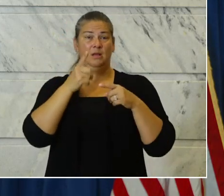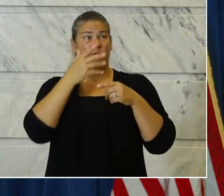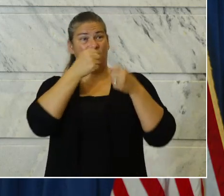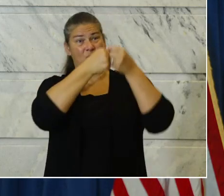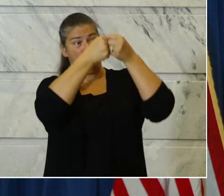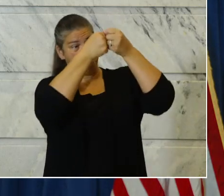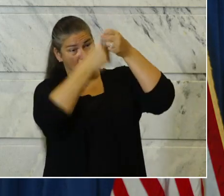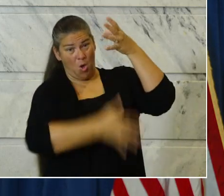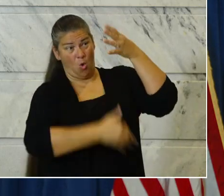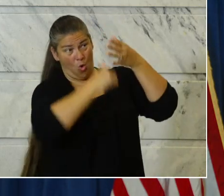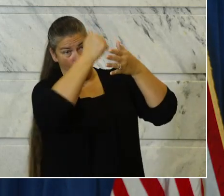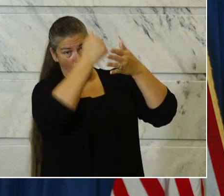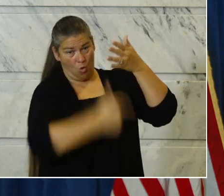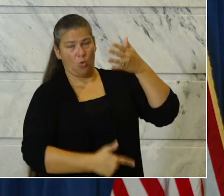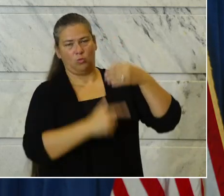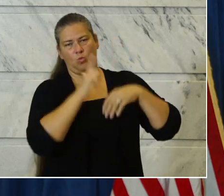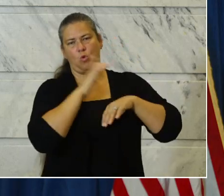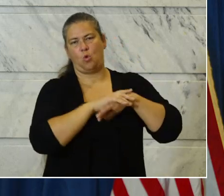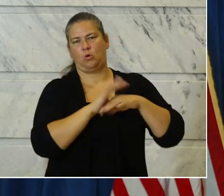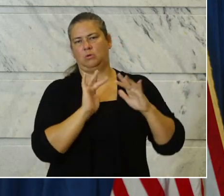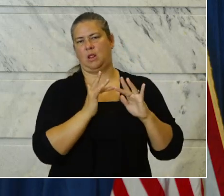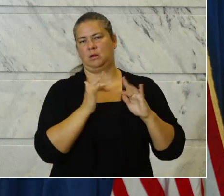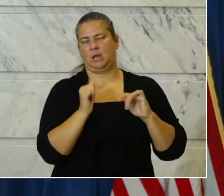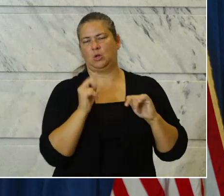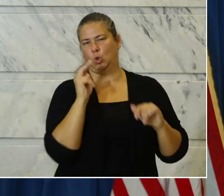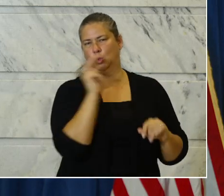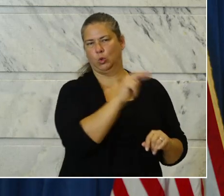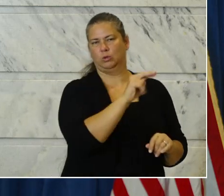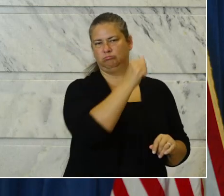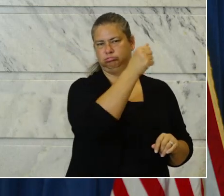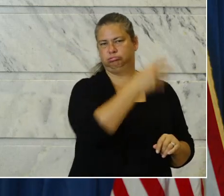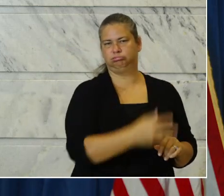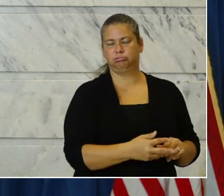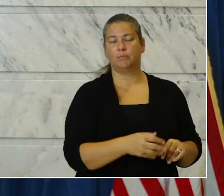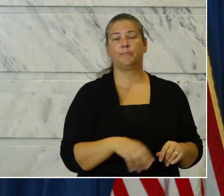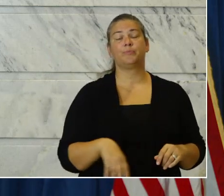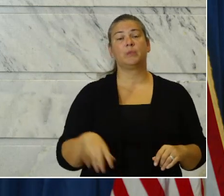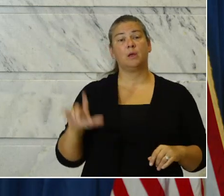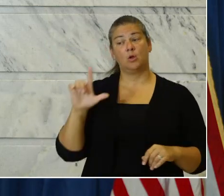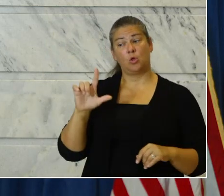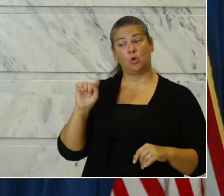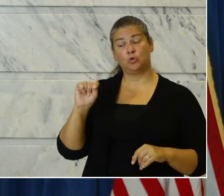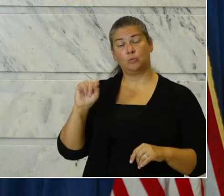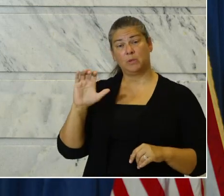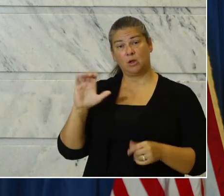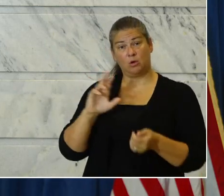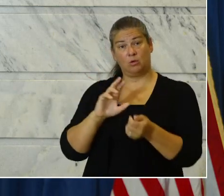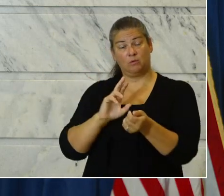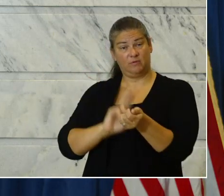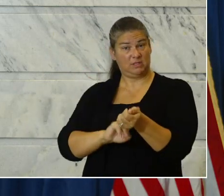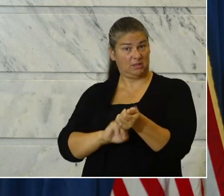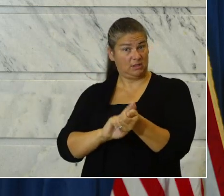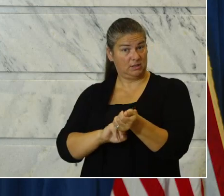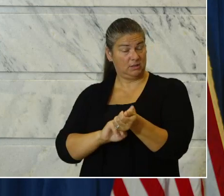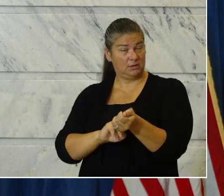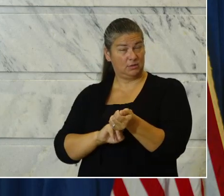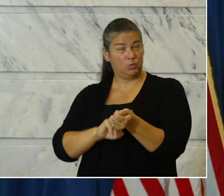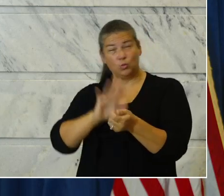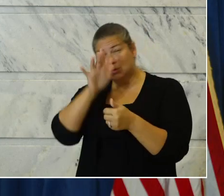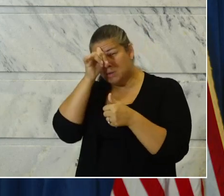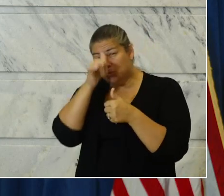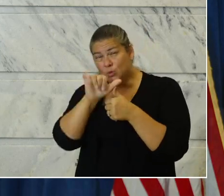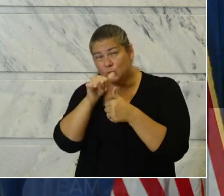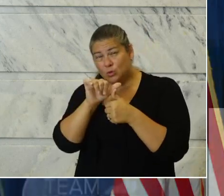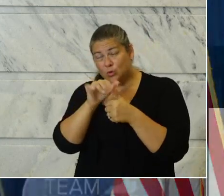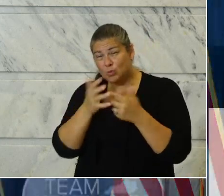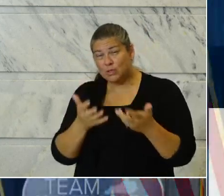posted online. Long-term care facilities. Let's remember that it